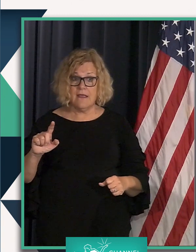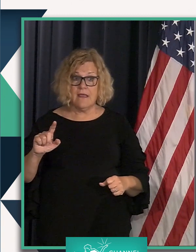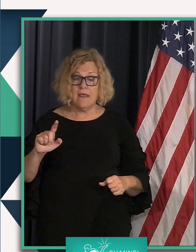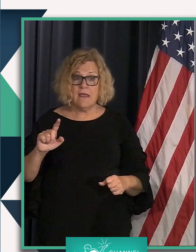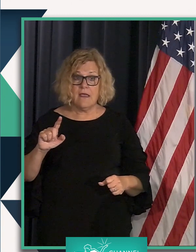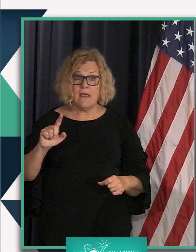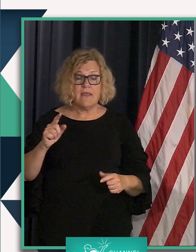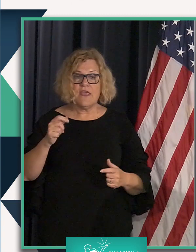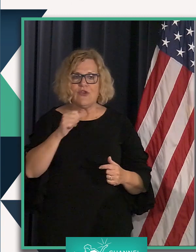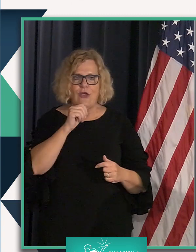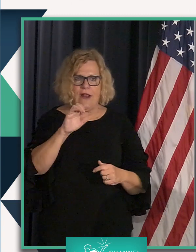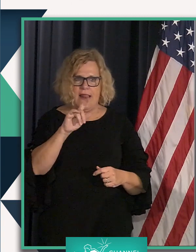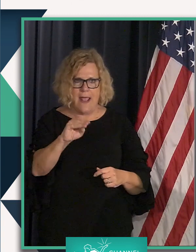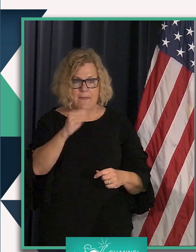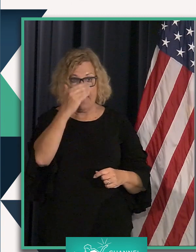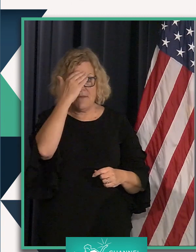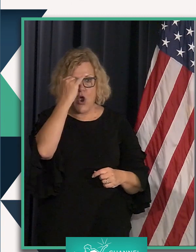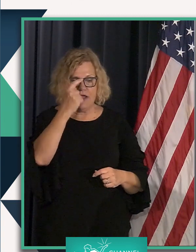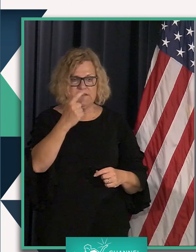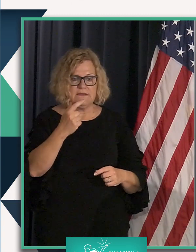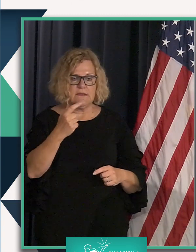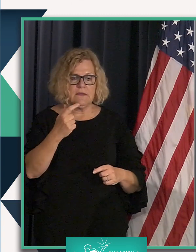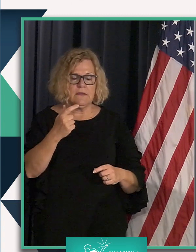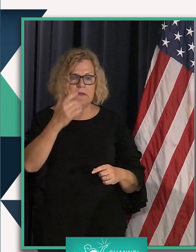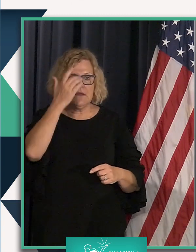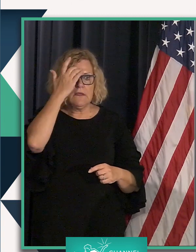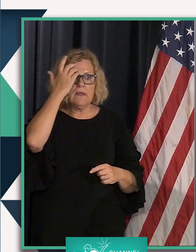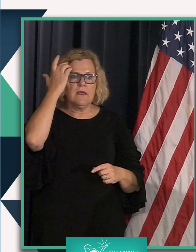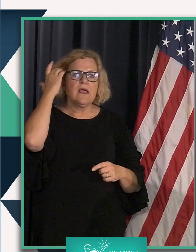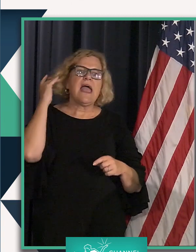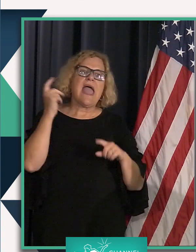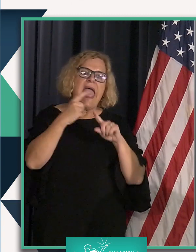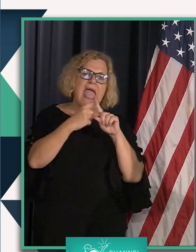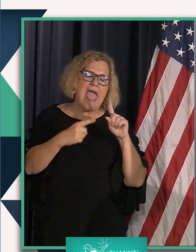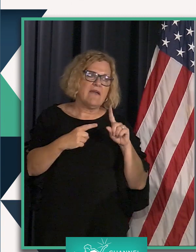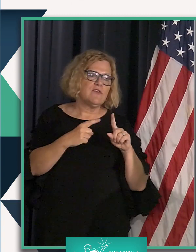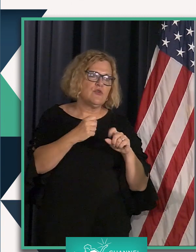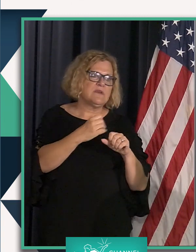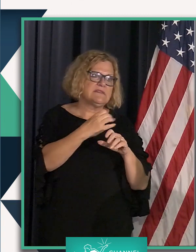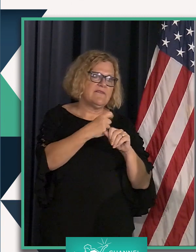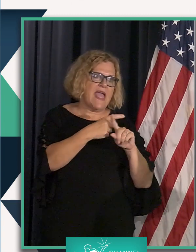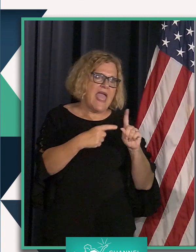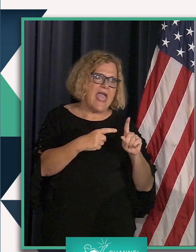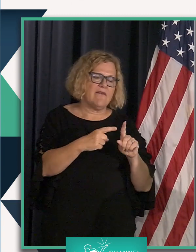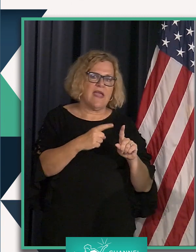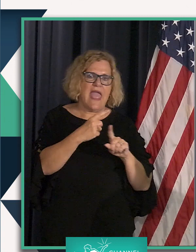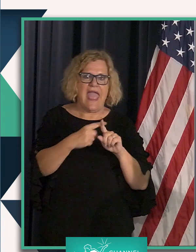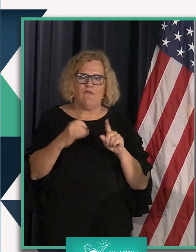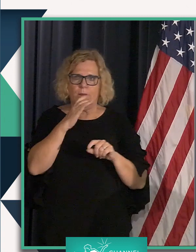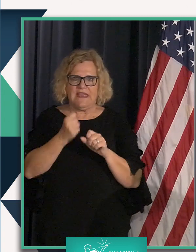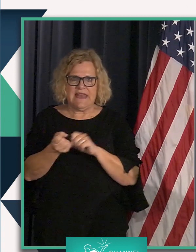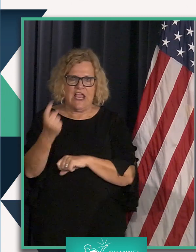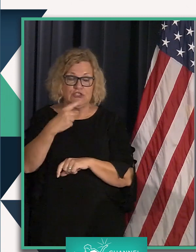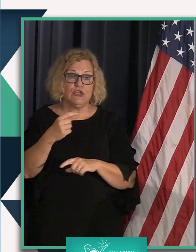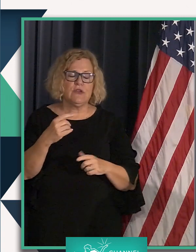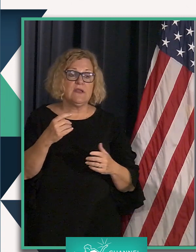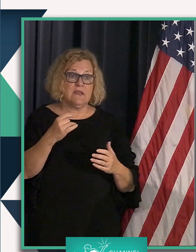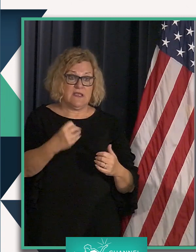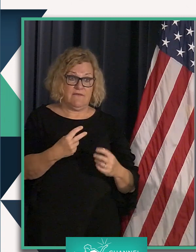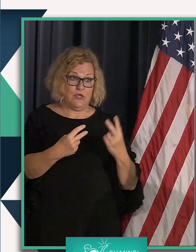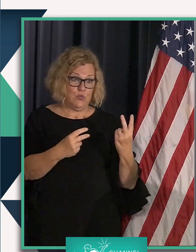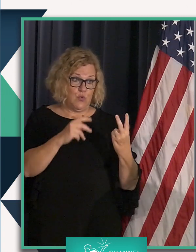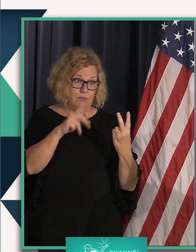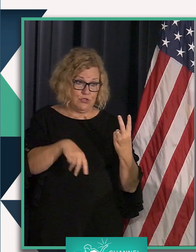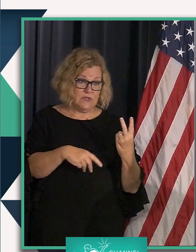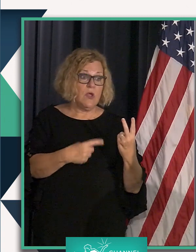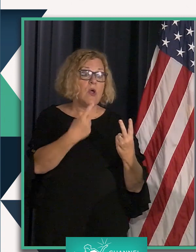it, because this is half of this year. You will receive half this year and half will be next year. So if you one